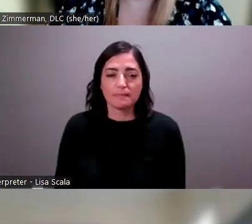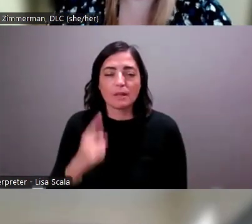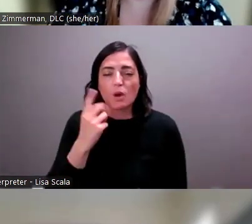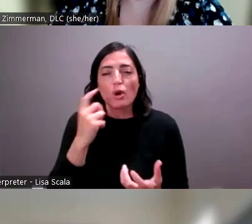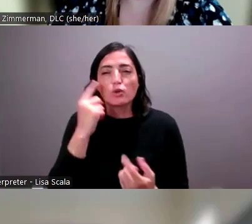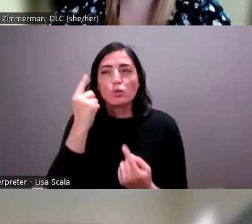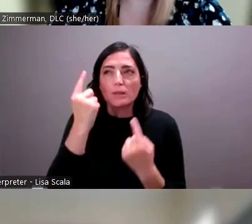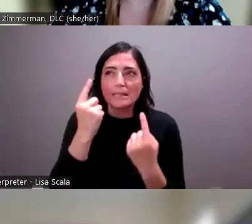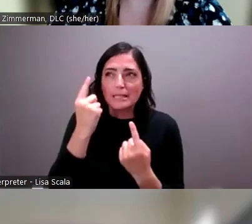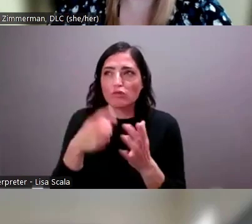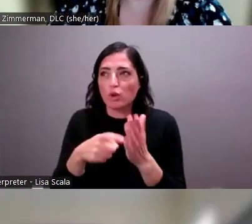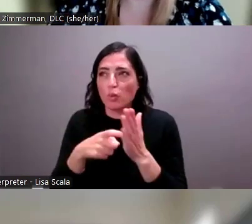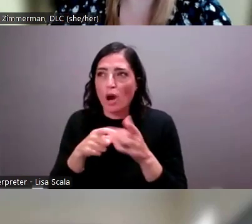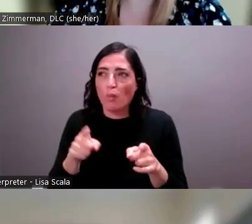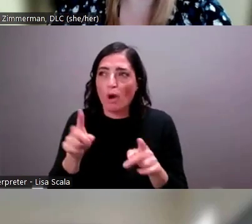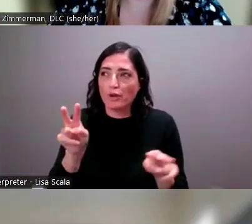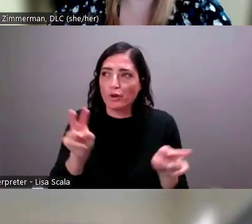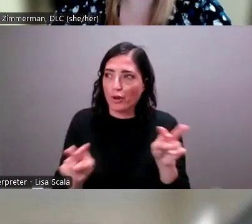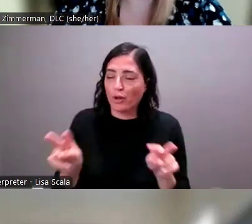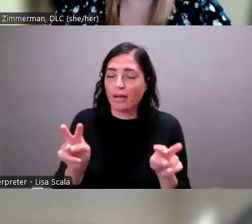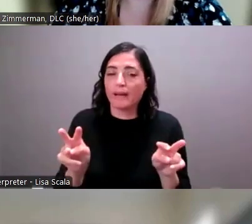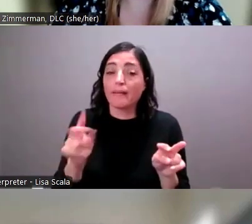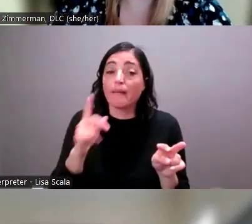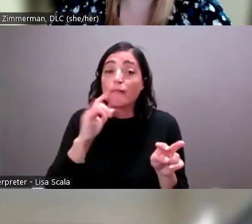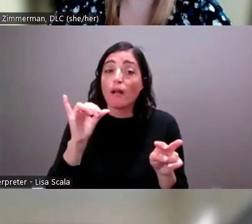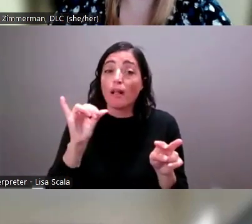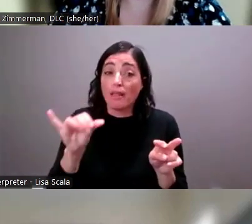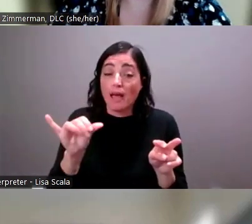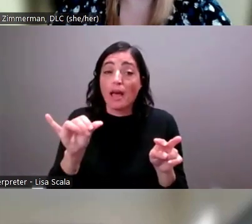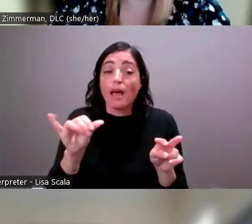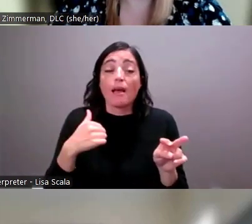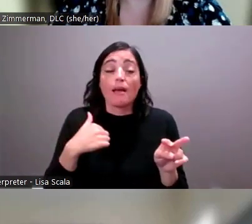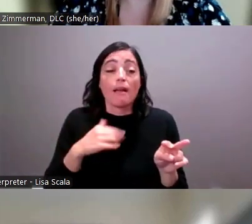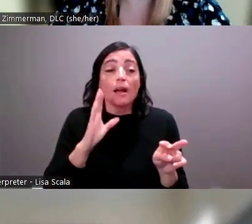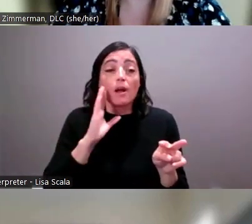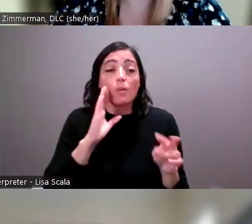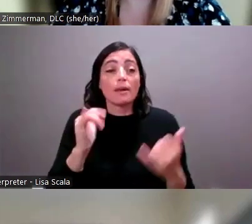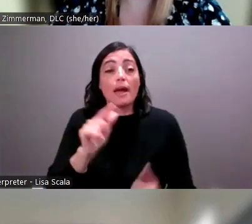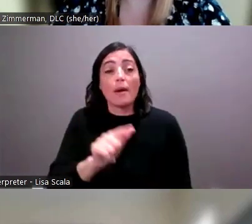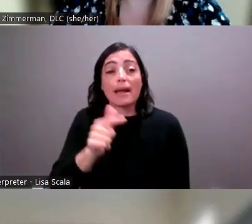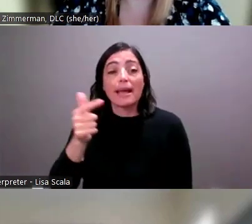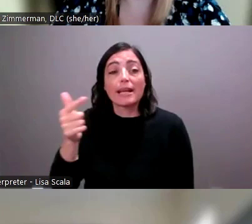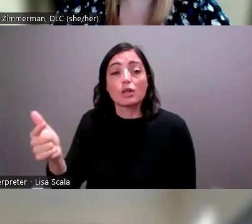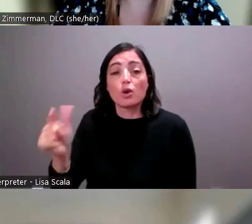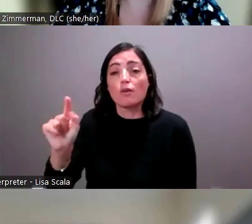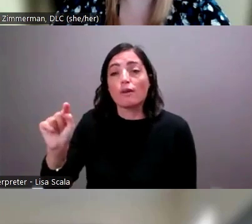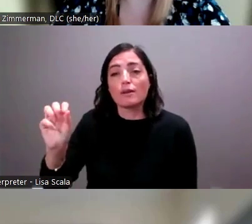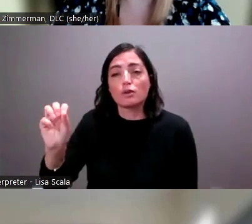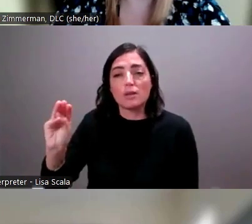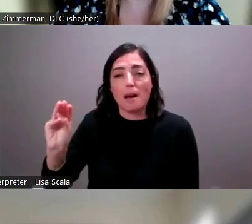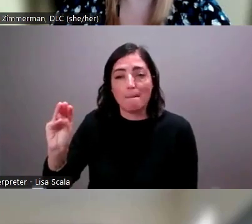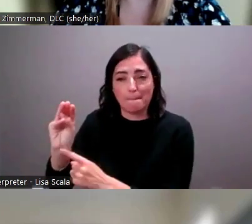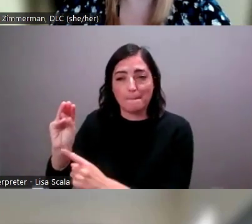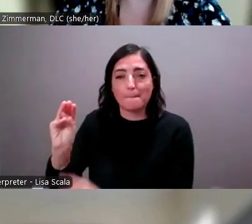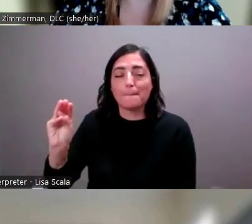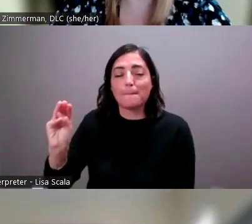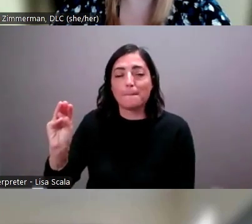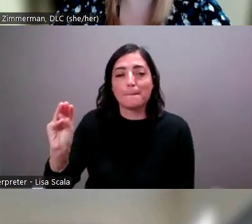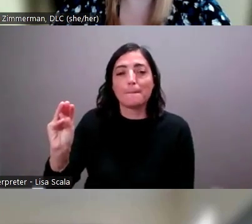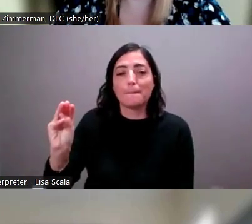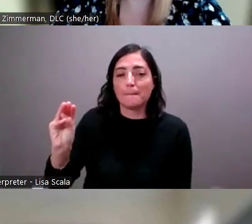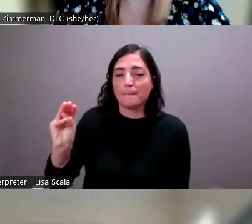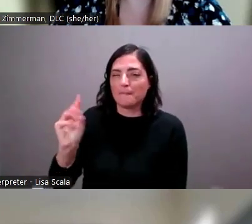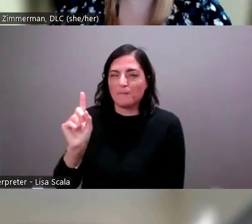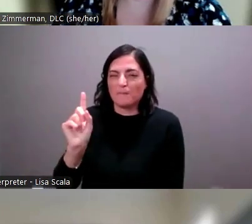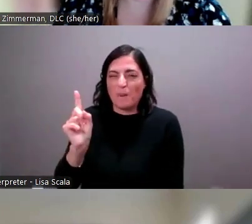considerations and requirements. And for that, I will hand it over to Tom in just a